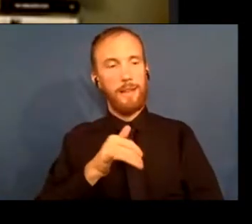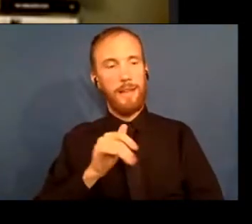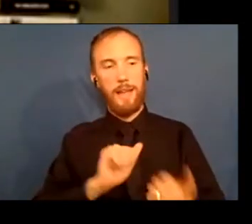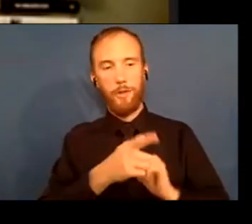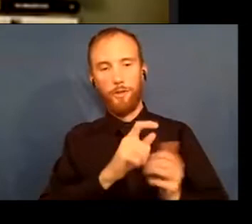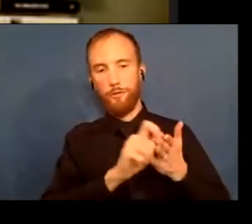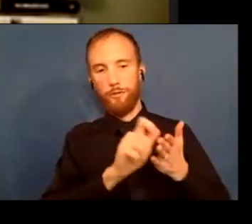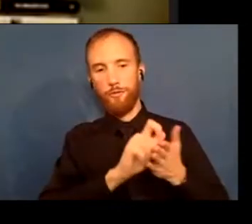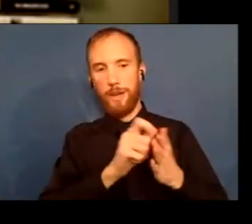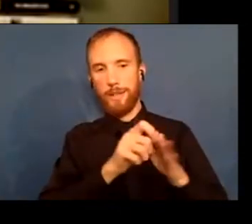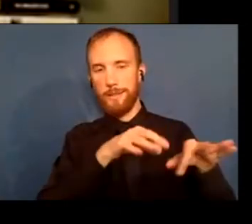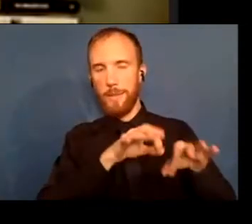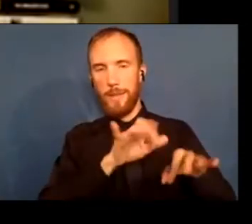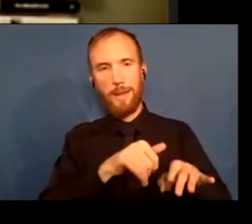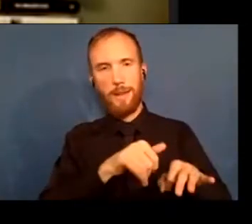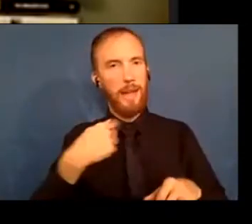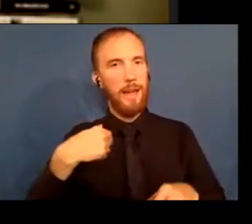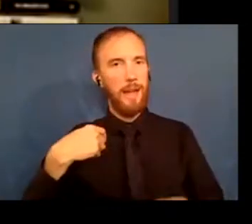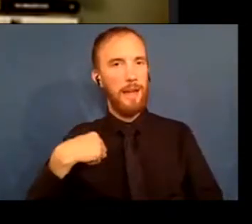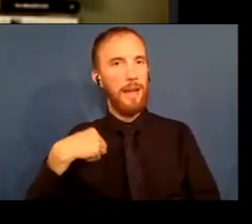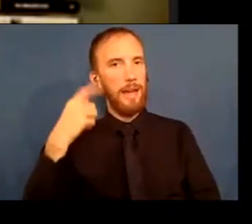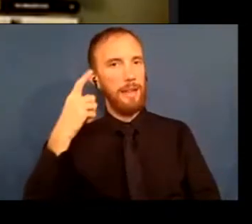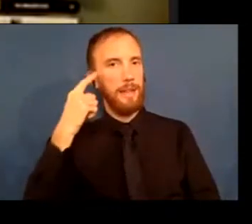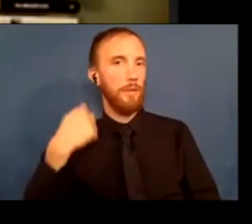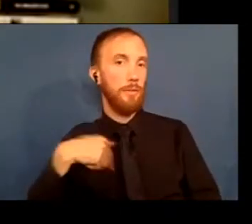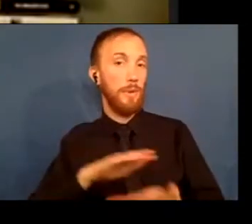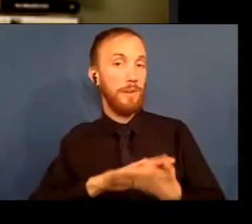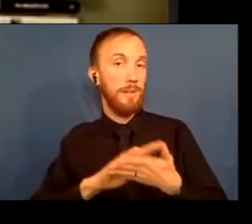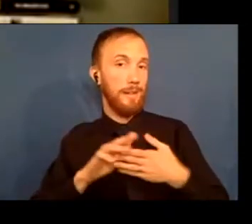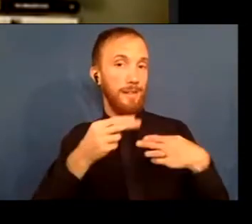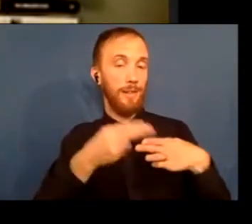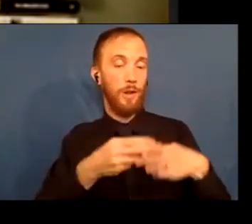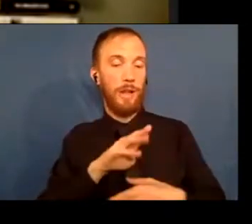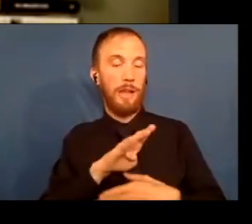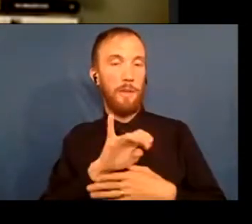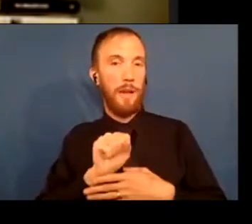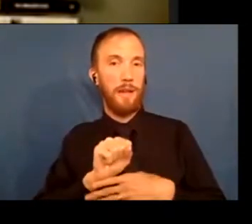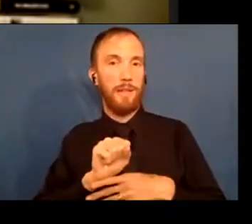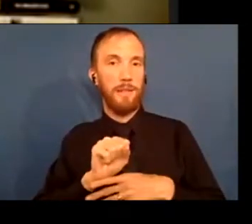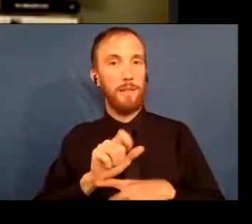perhaps more honestly, we would call racist.